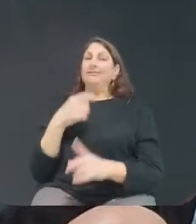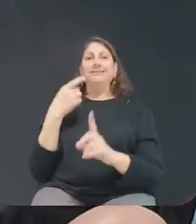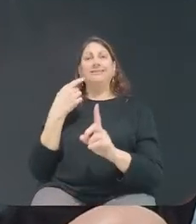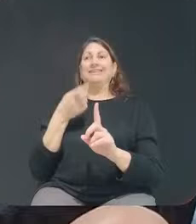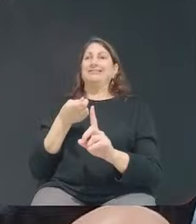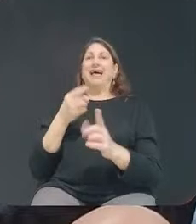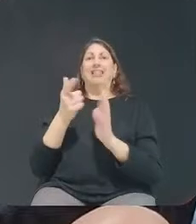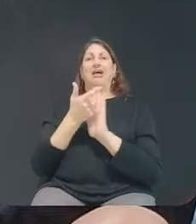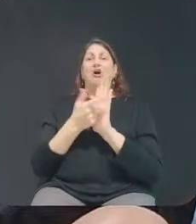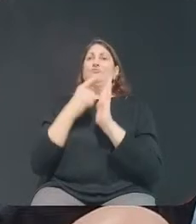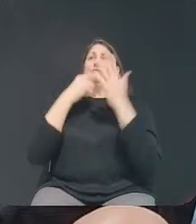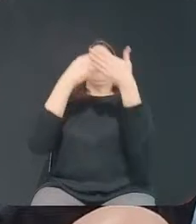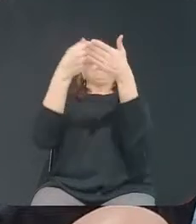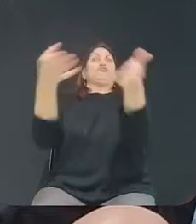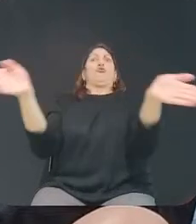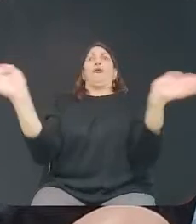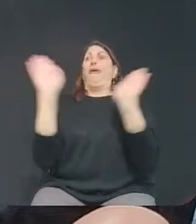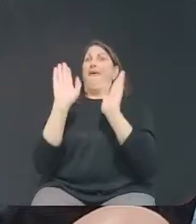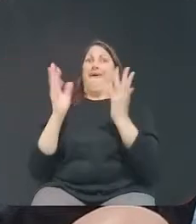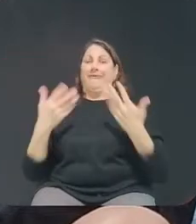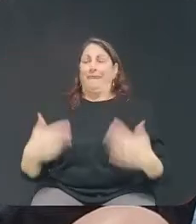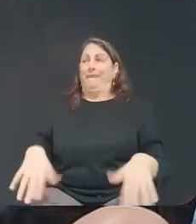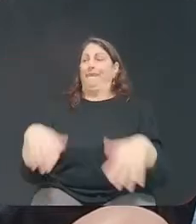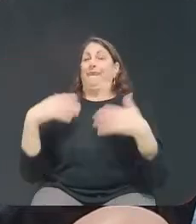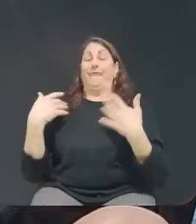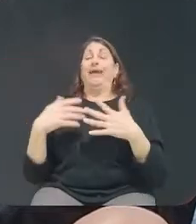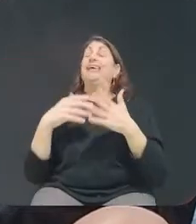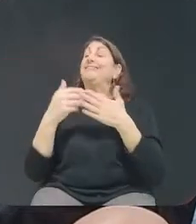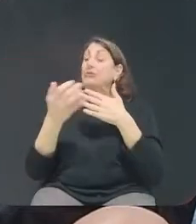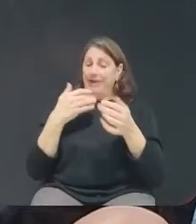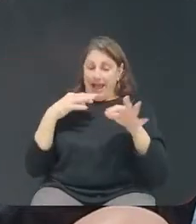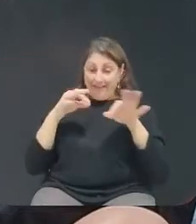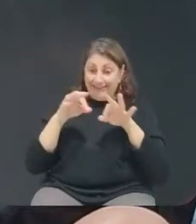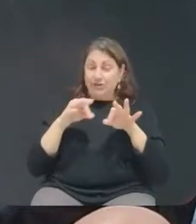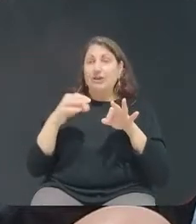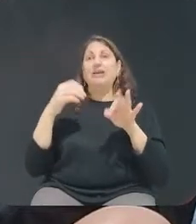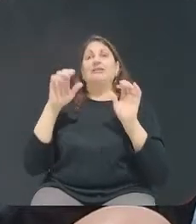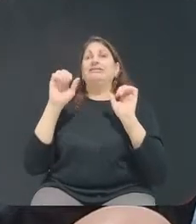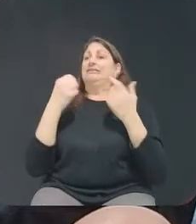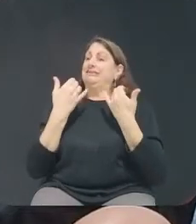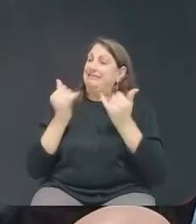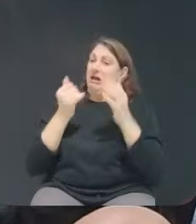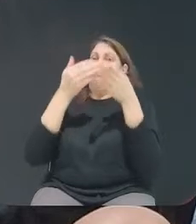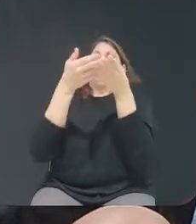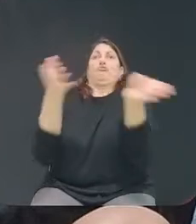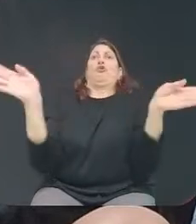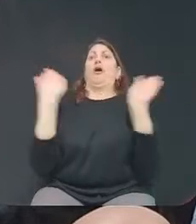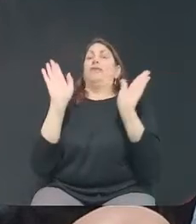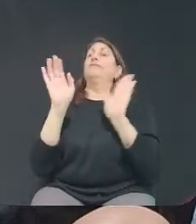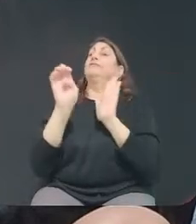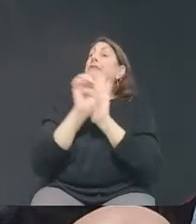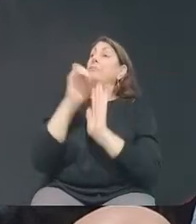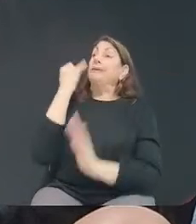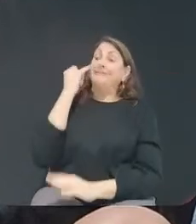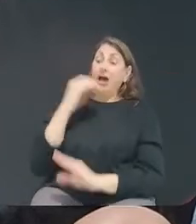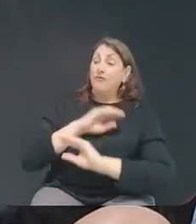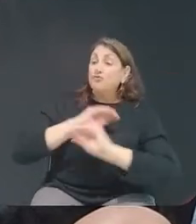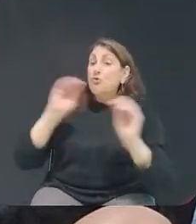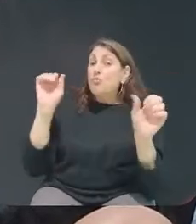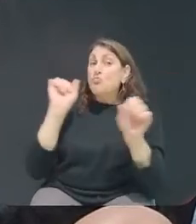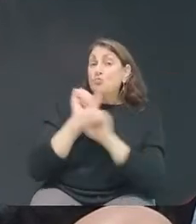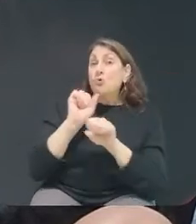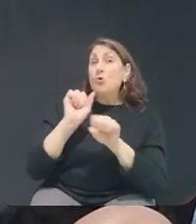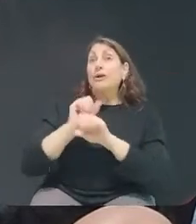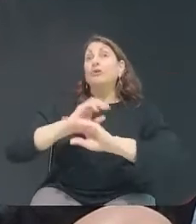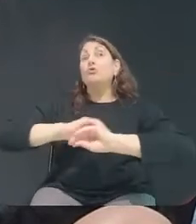despite all the detail, and how subjective the judgment of guilt might be. For example, if you were unemployed and without